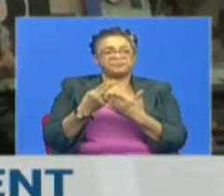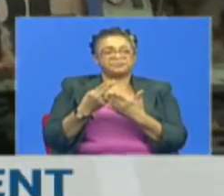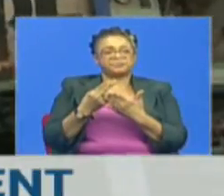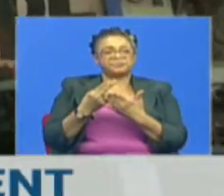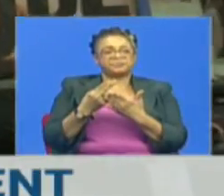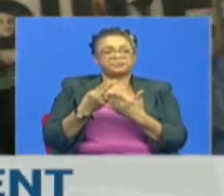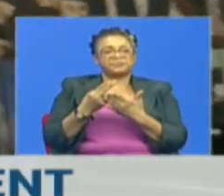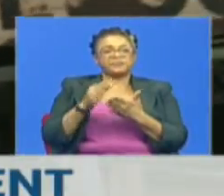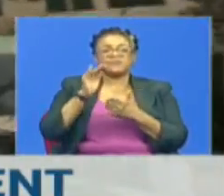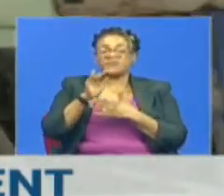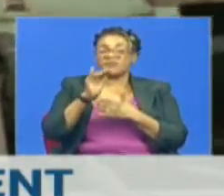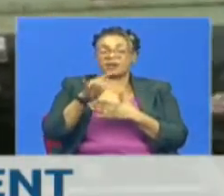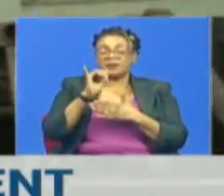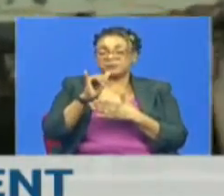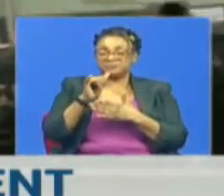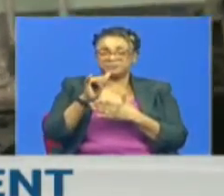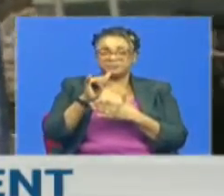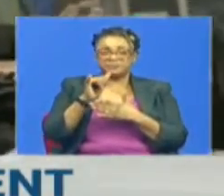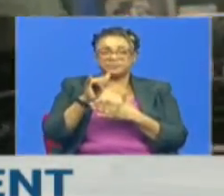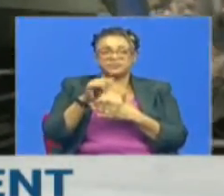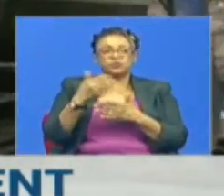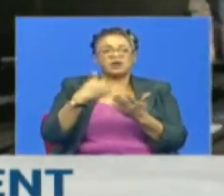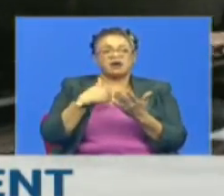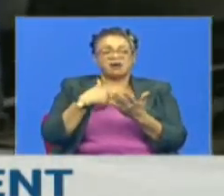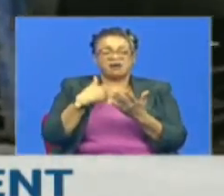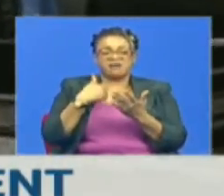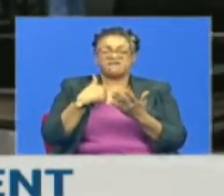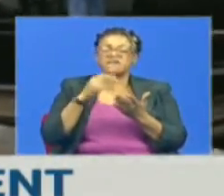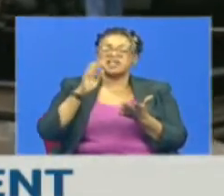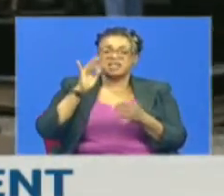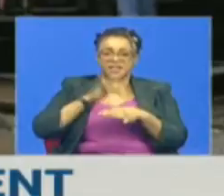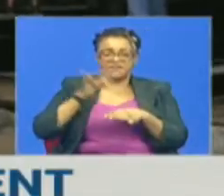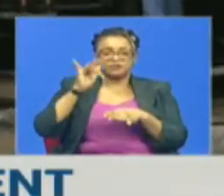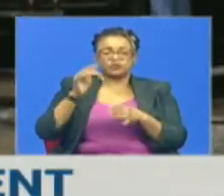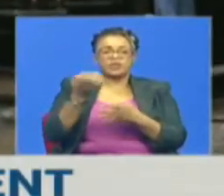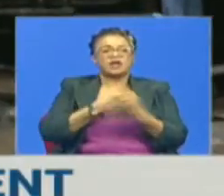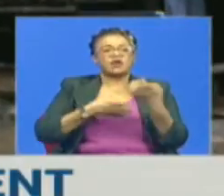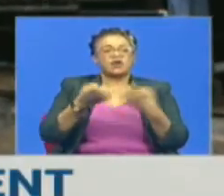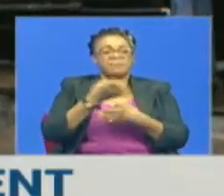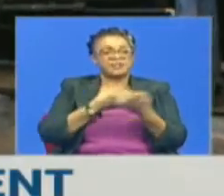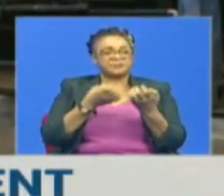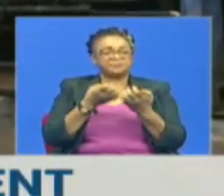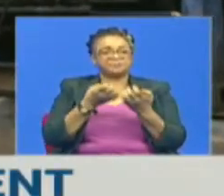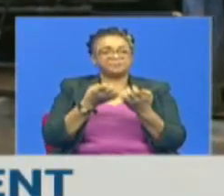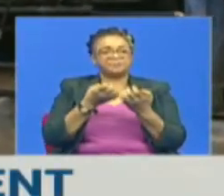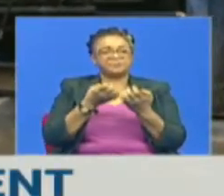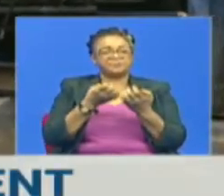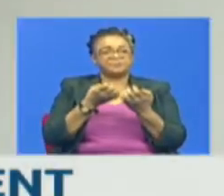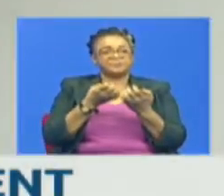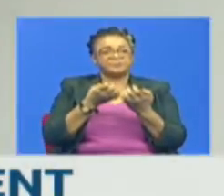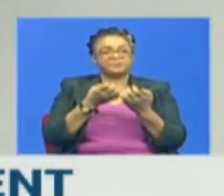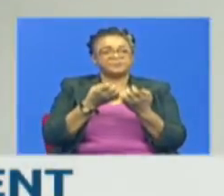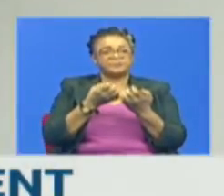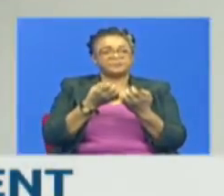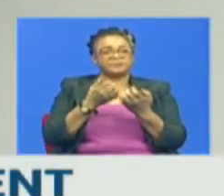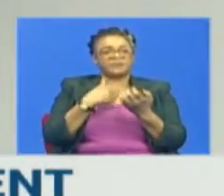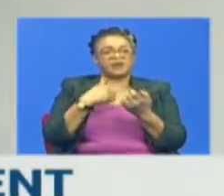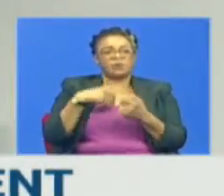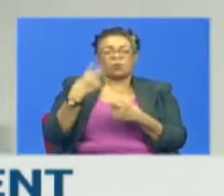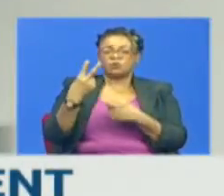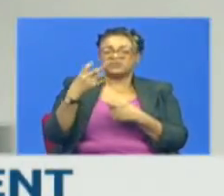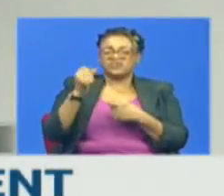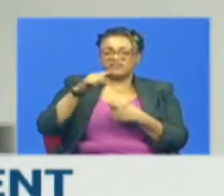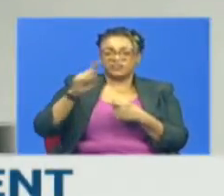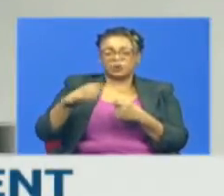Stakeholders in the sector say this will have adverse effects on the economy. There have been over 20,000 jobs created by the off-grid